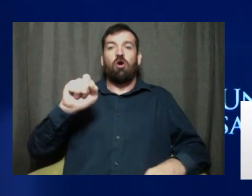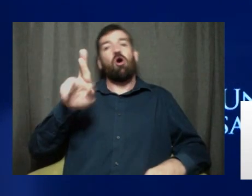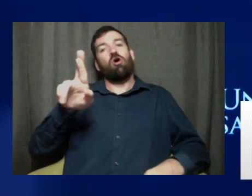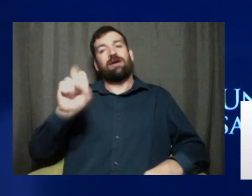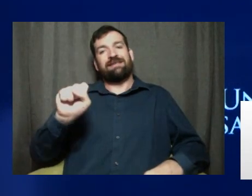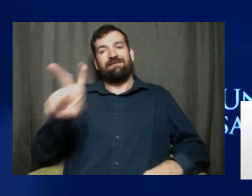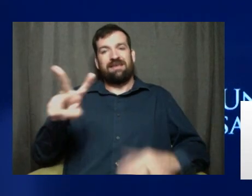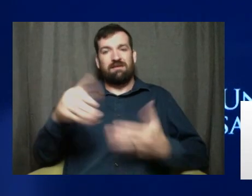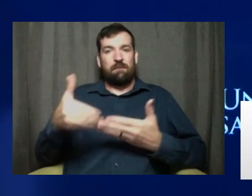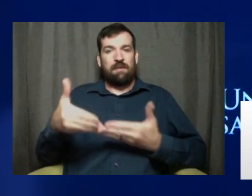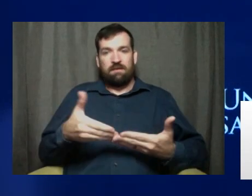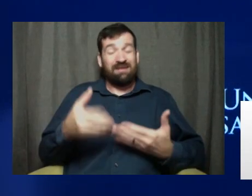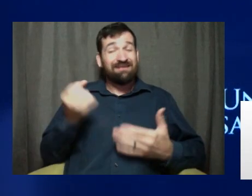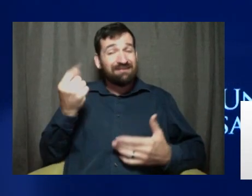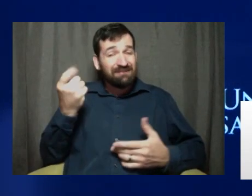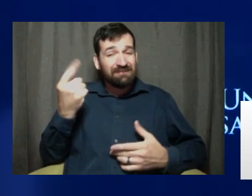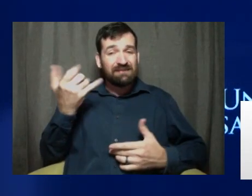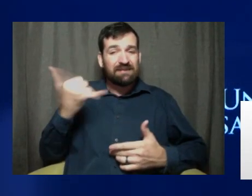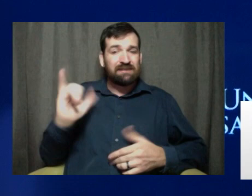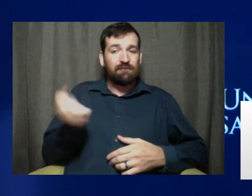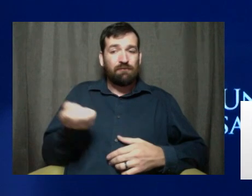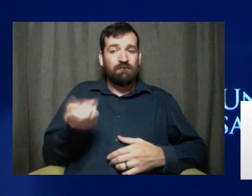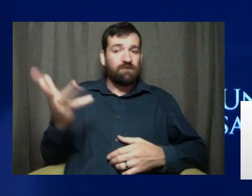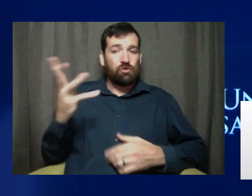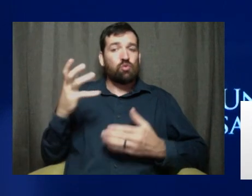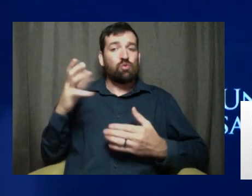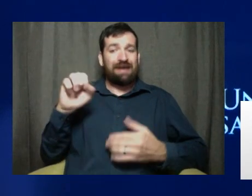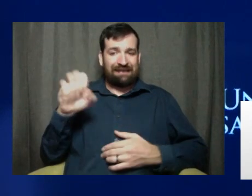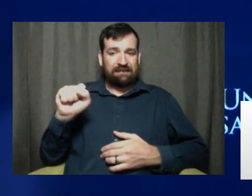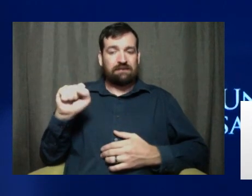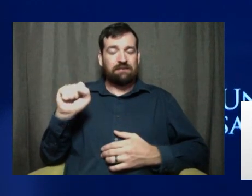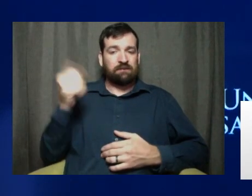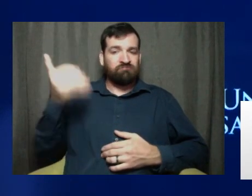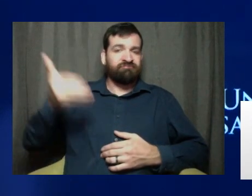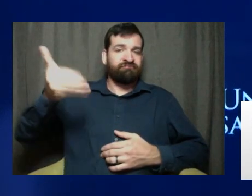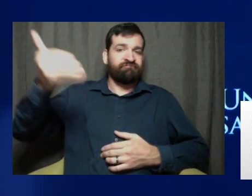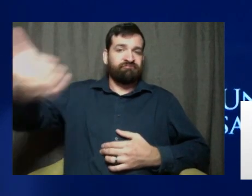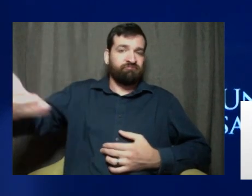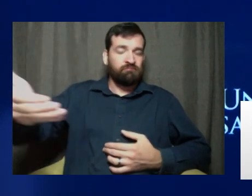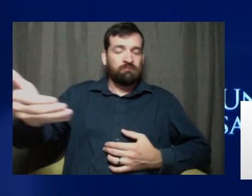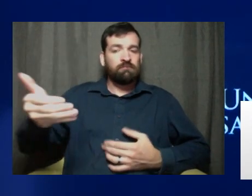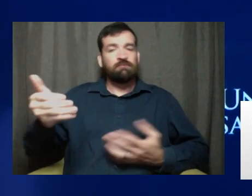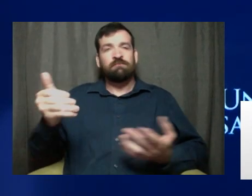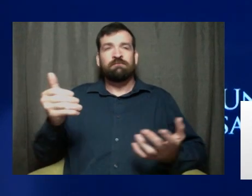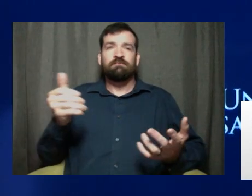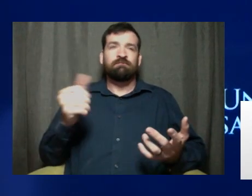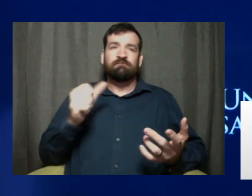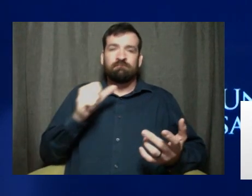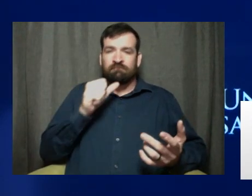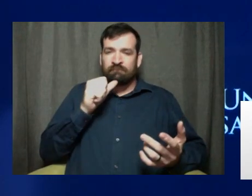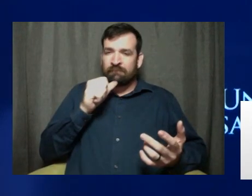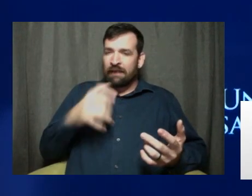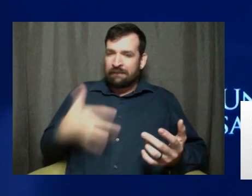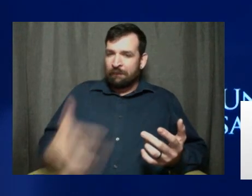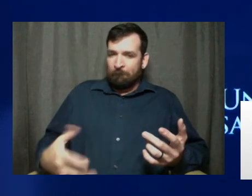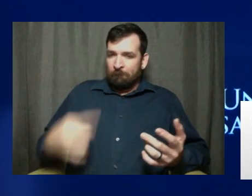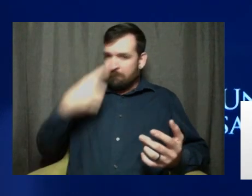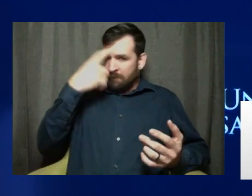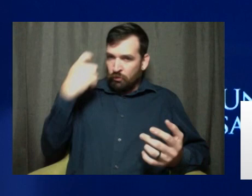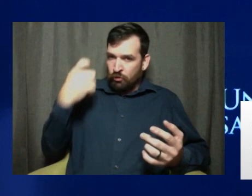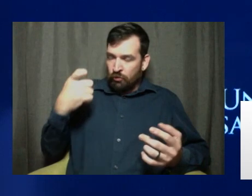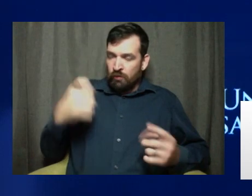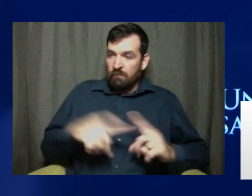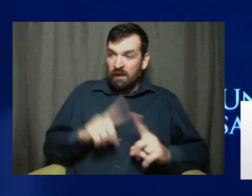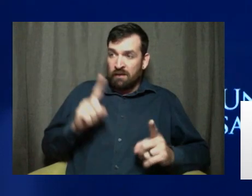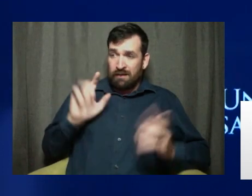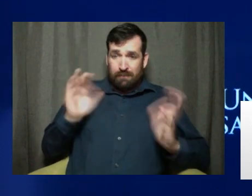still seen a couple cases of RSV here and there, which is not the most typical for a summer, but it doesn't even come close to comparing